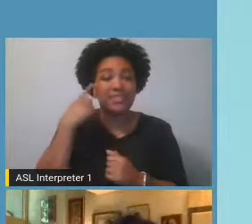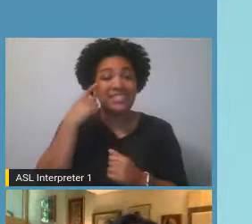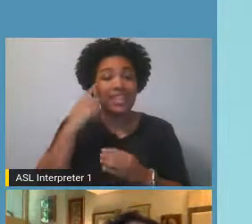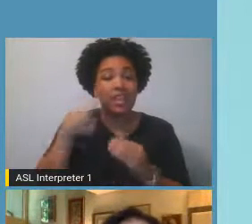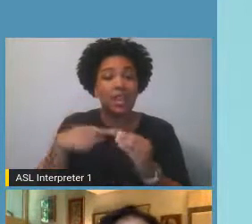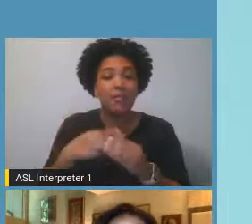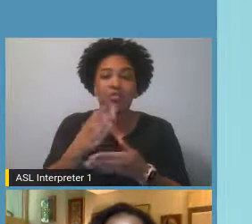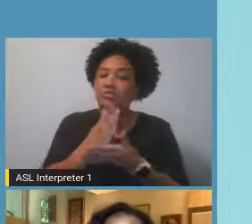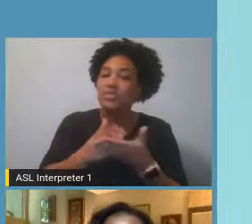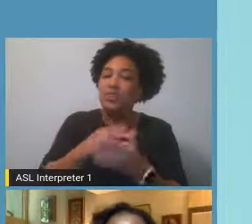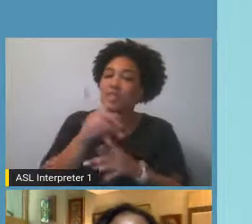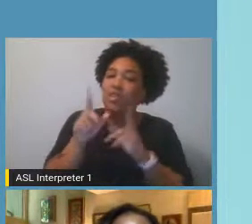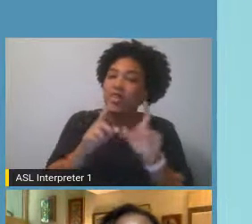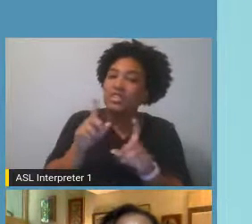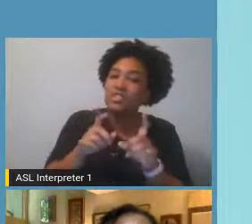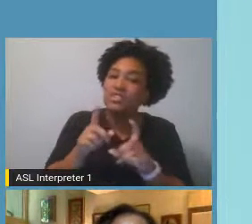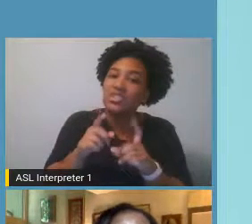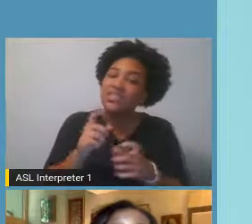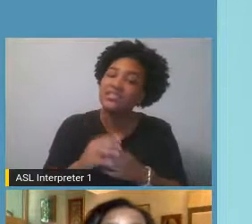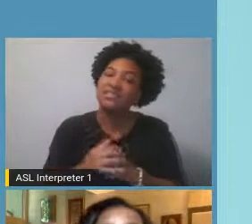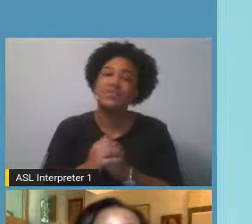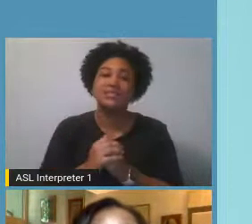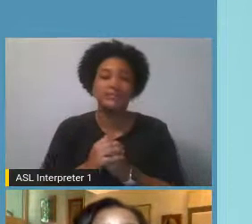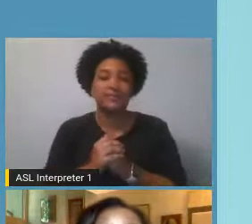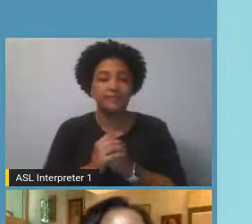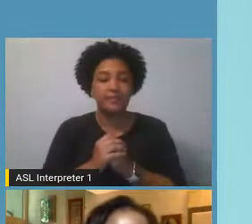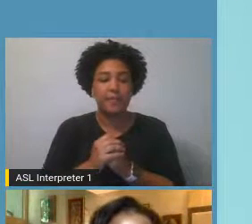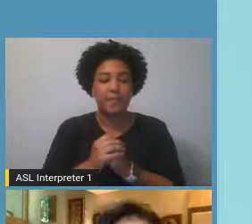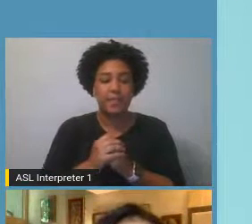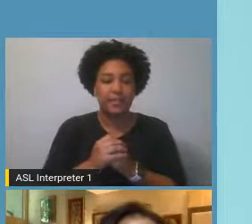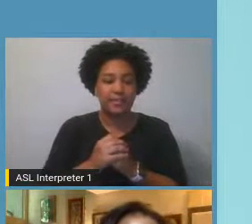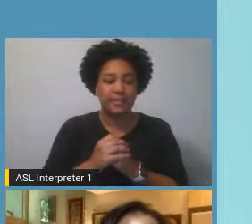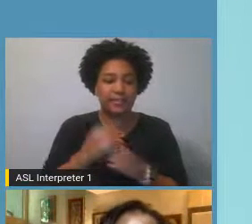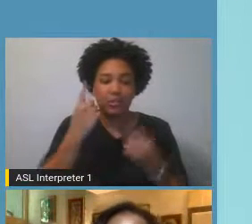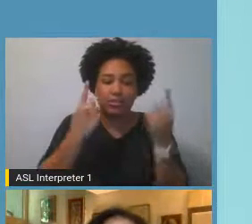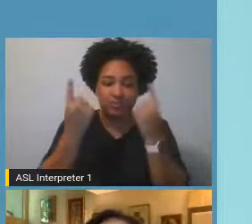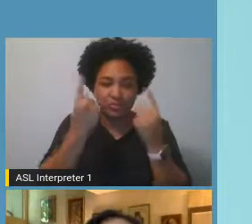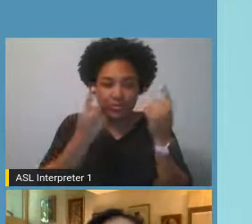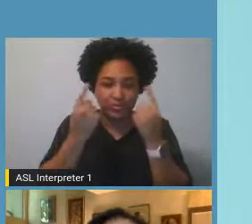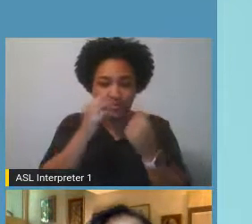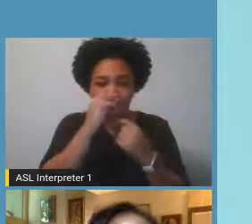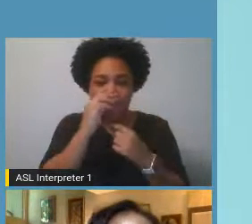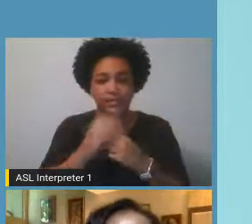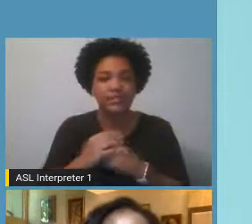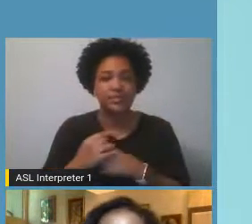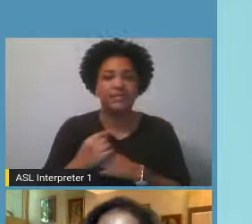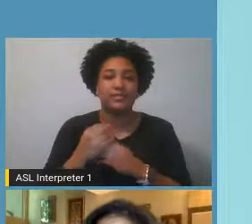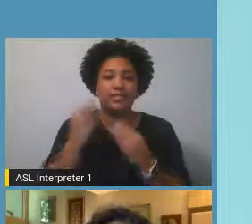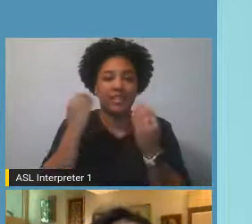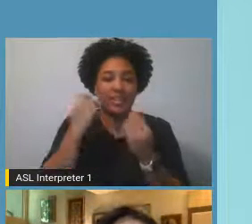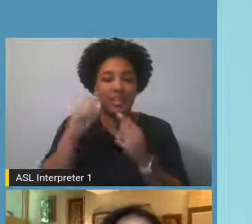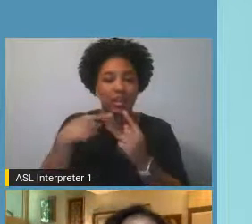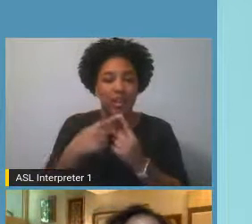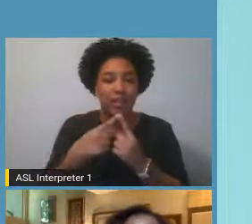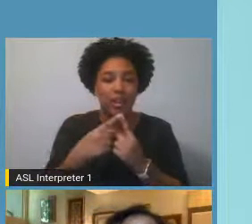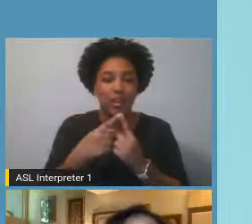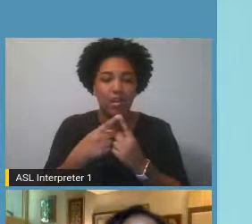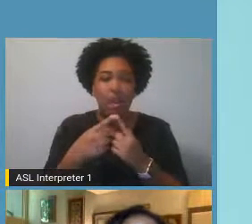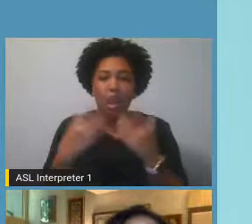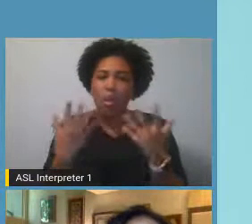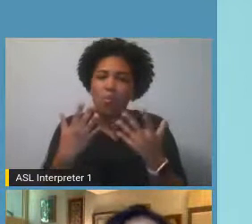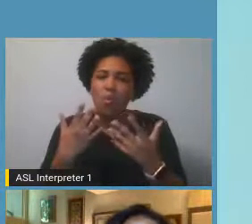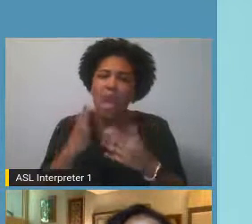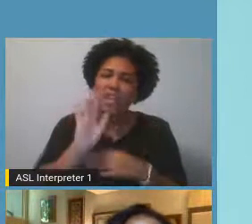the questions to consider. You should think about the uniqueness of your materials. What is it about your collection that makes it